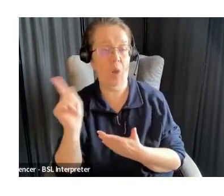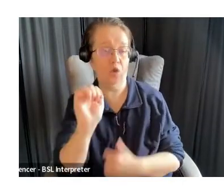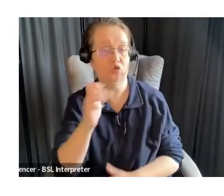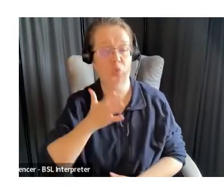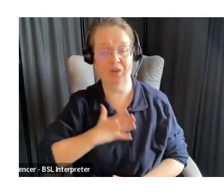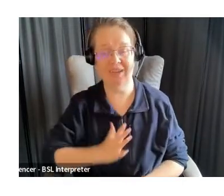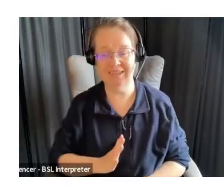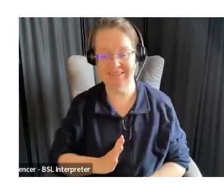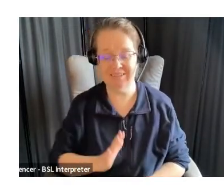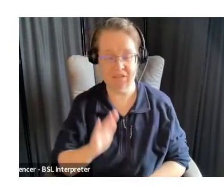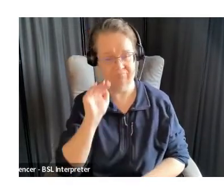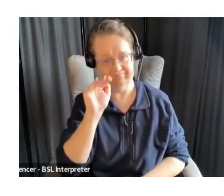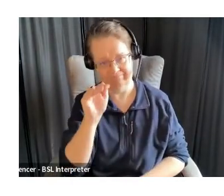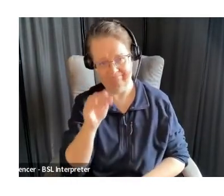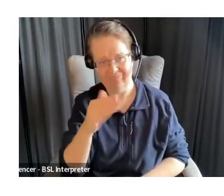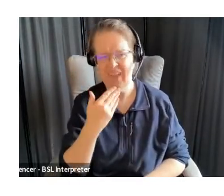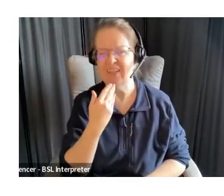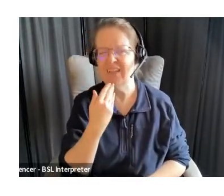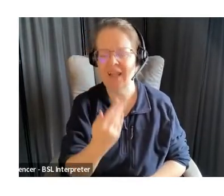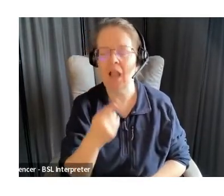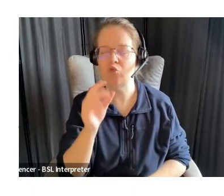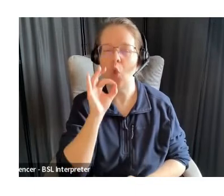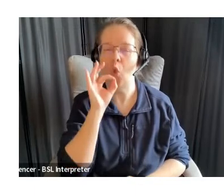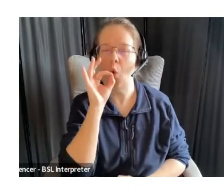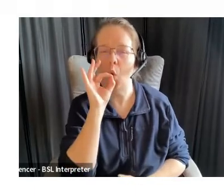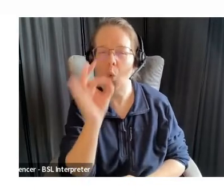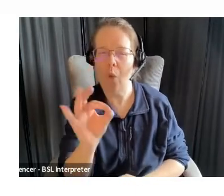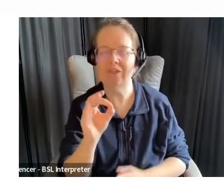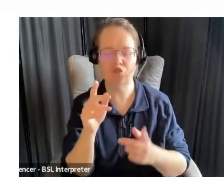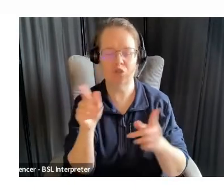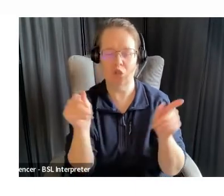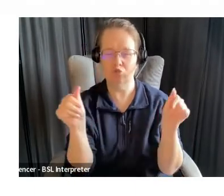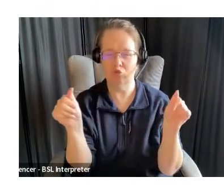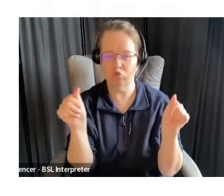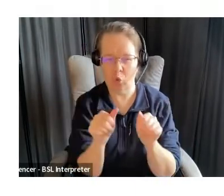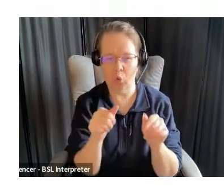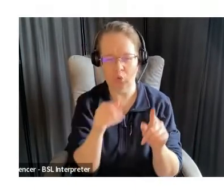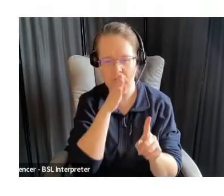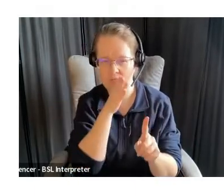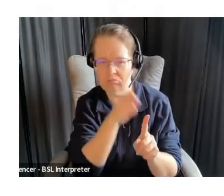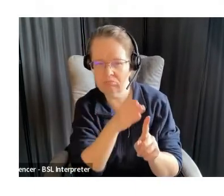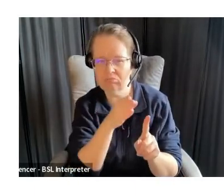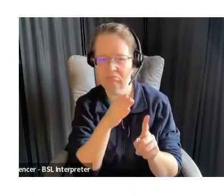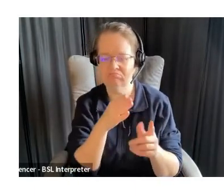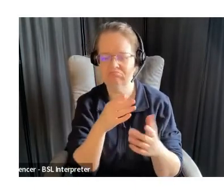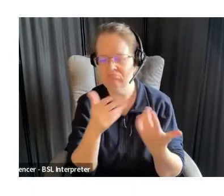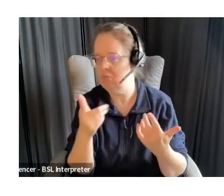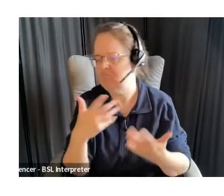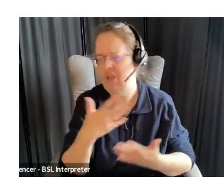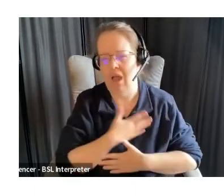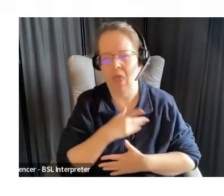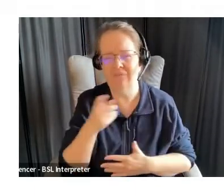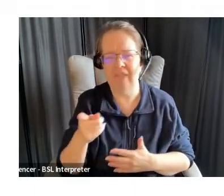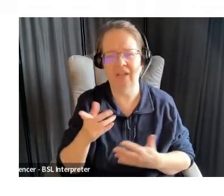and asking the interviewer to keep their questions short, concise, etc. I really love that, because that demonstrates that you are taking